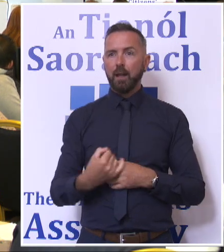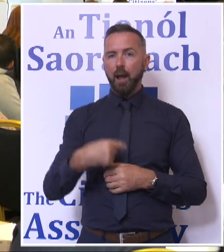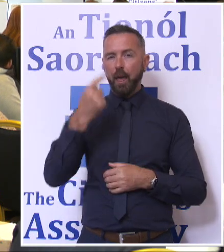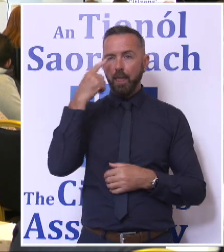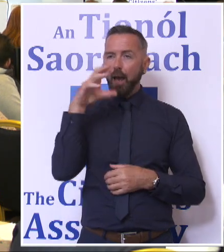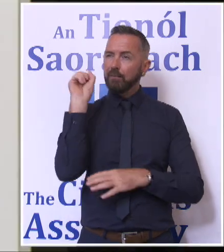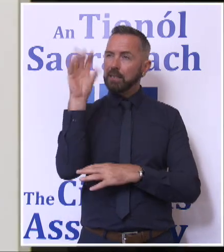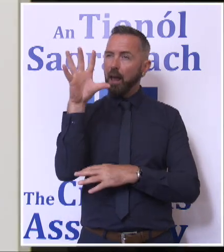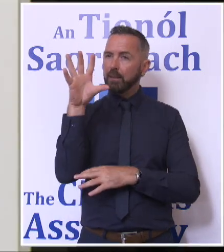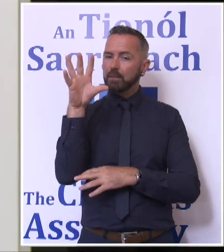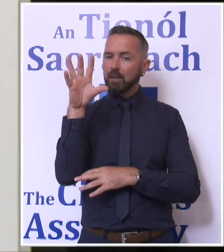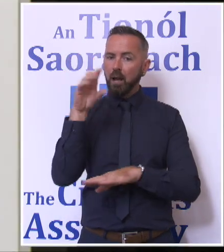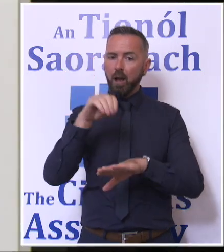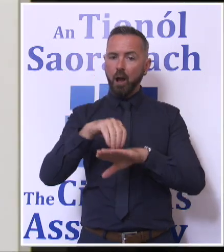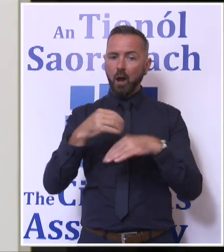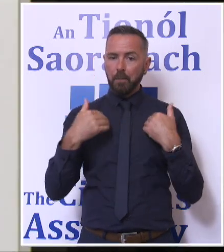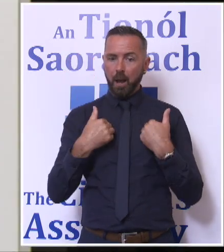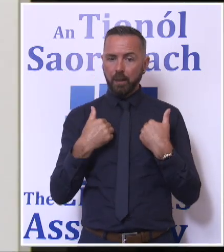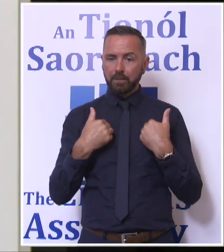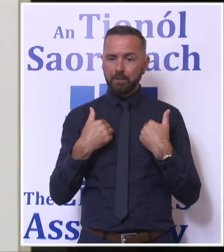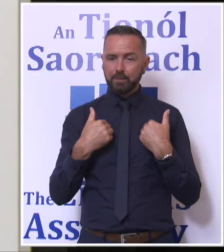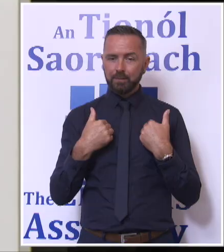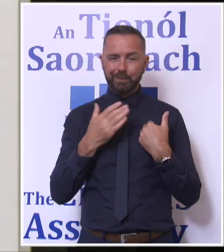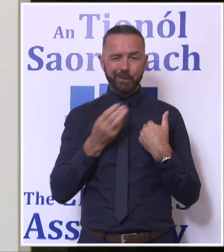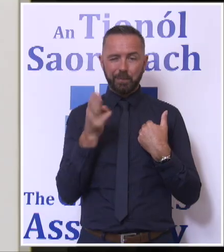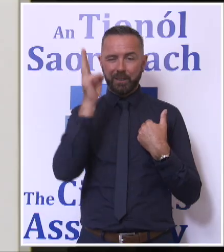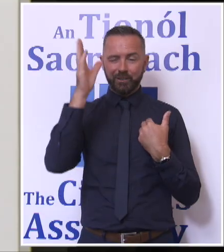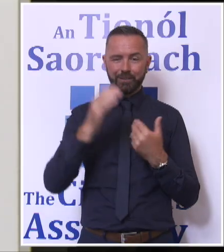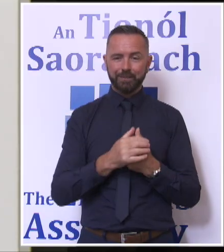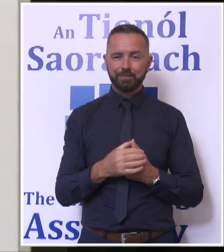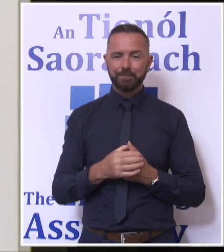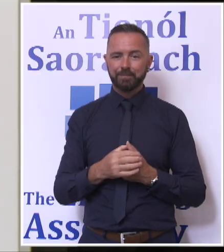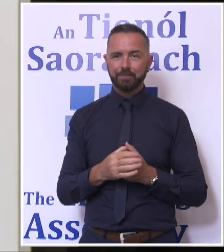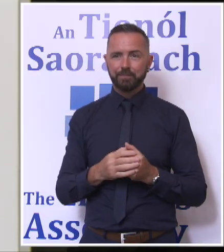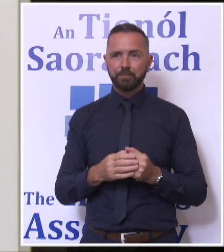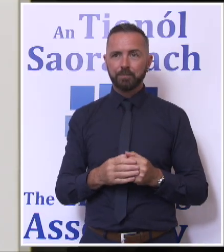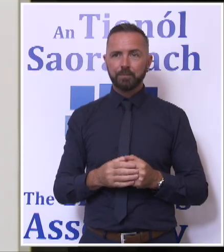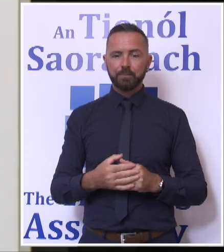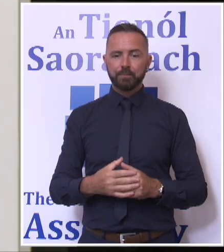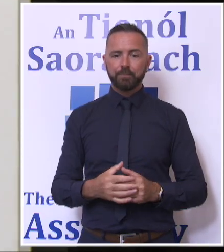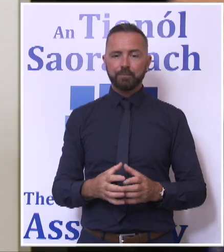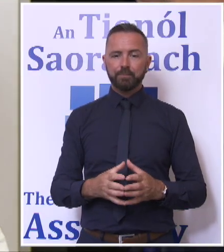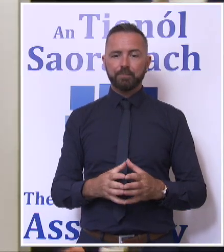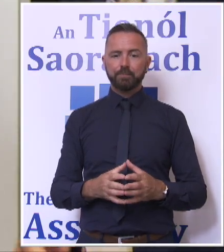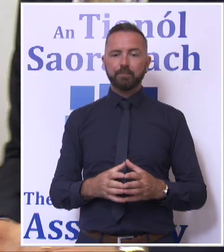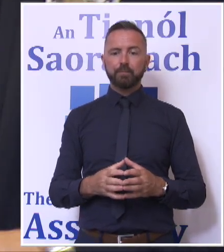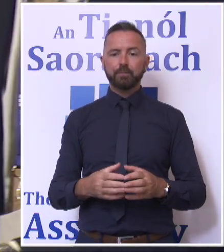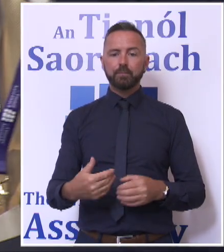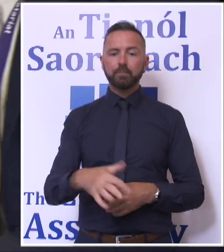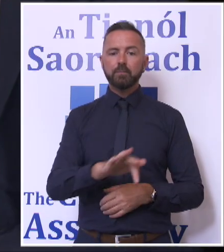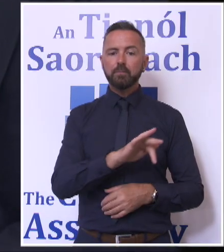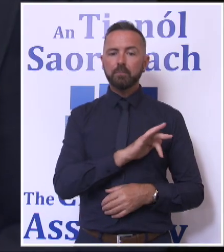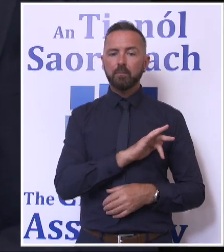to go up on mine. It's very pictorial, in all honesty. I'm the